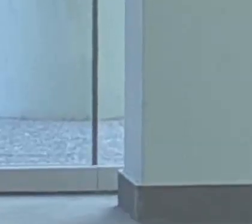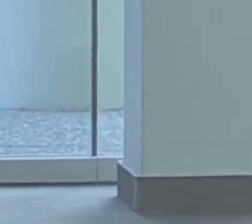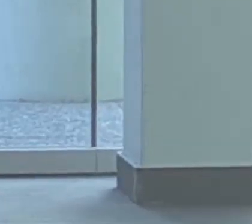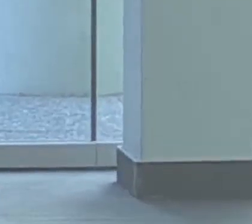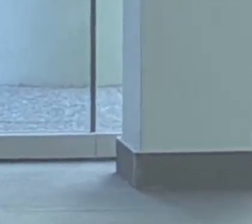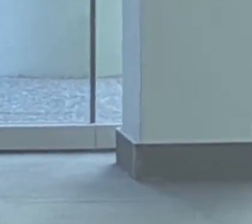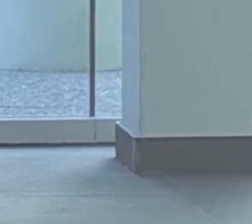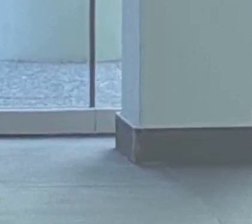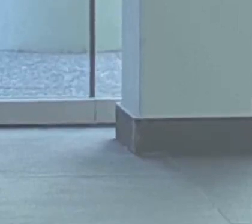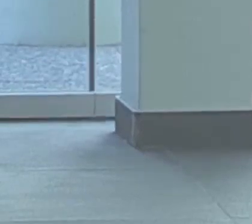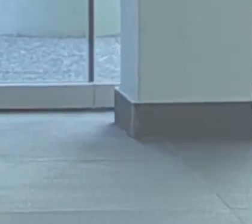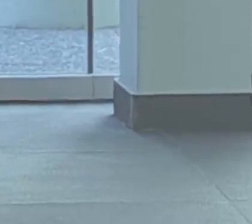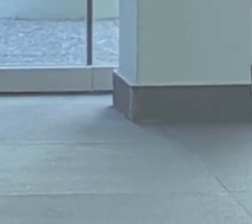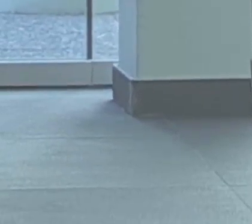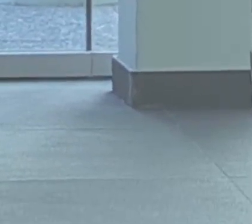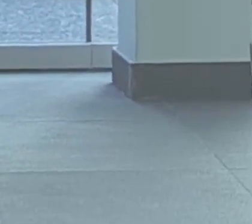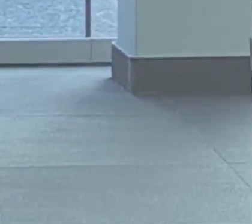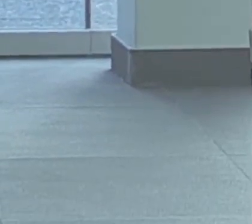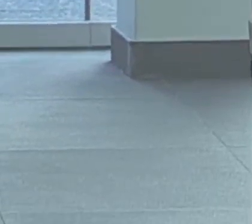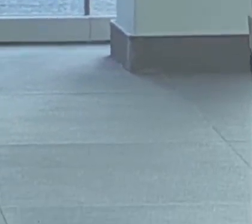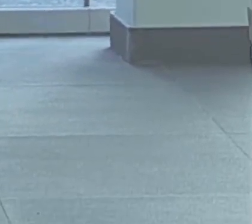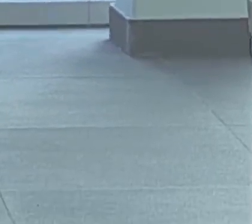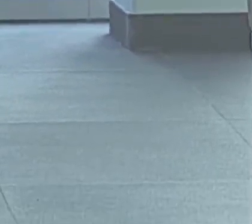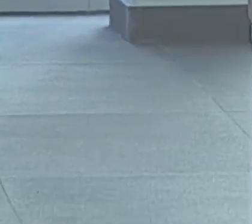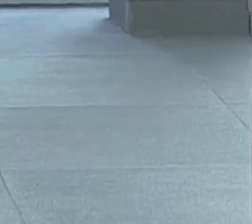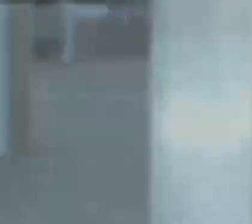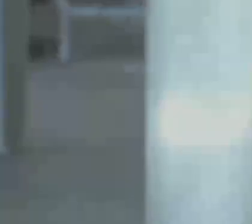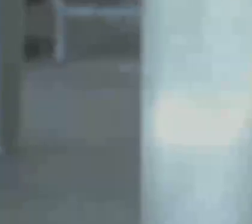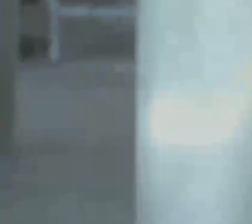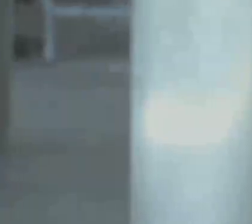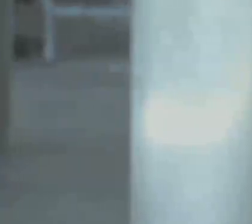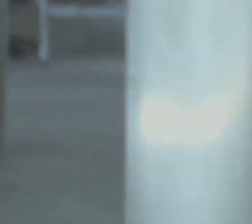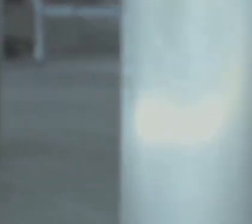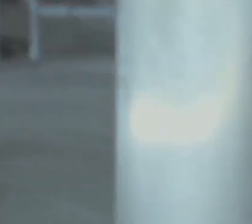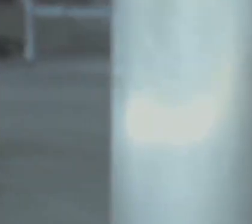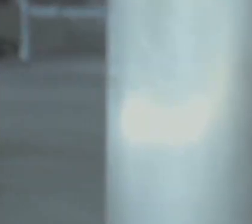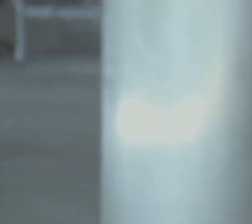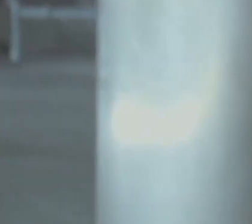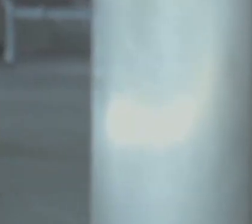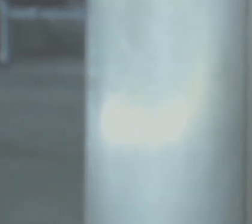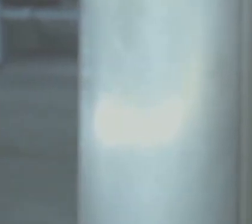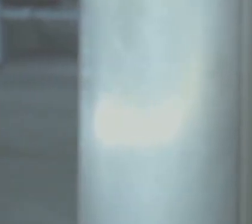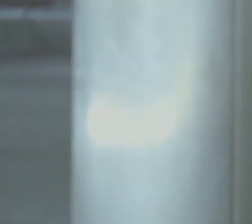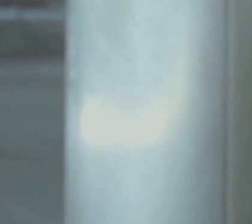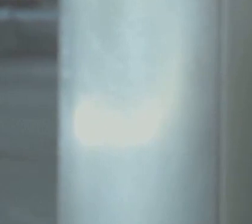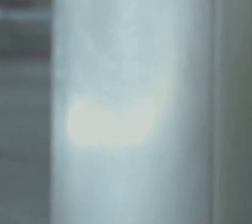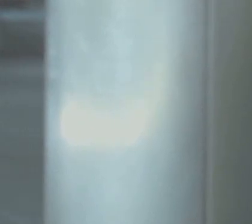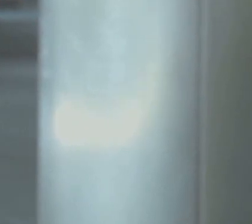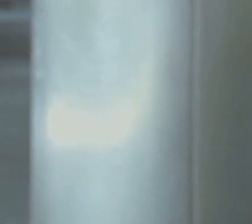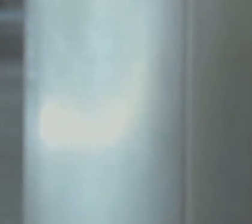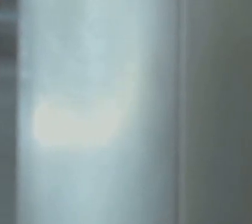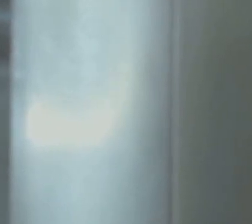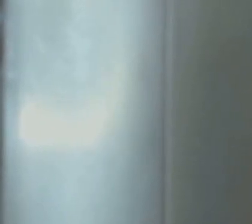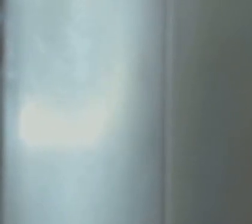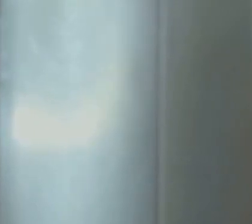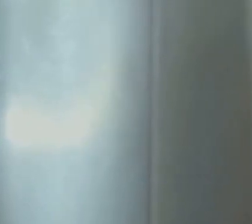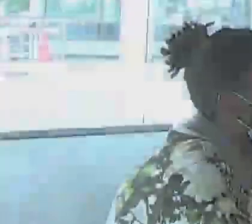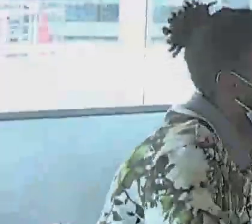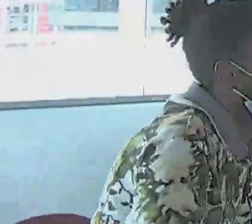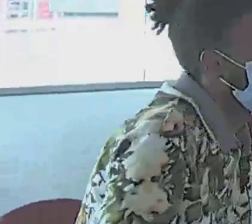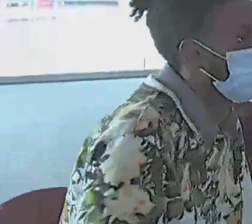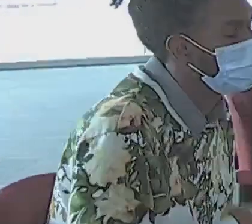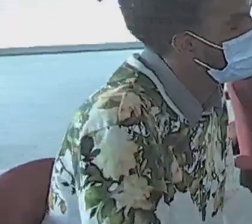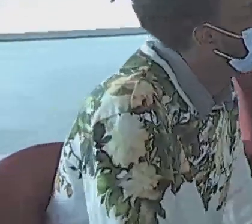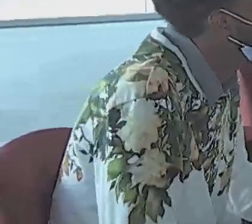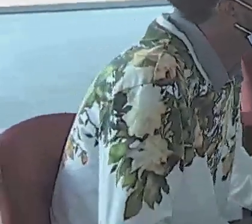Education Ministry has ensured not just the purchase of the devices, but that training is available for educators so they can provide